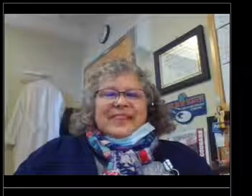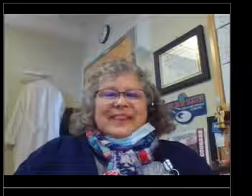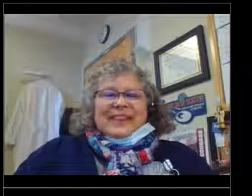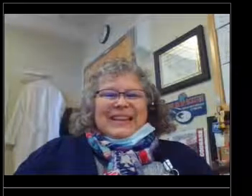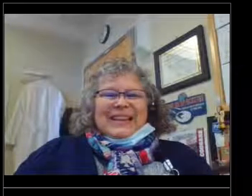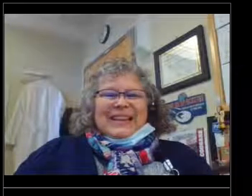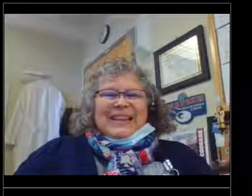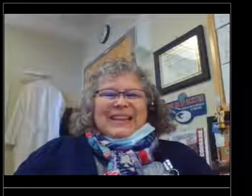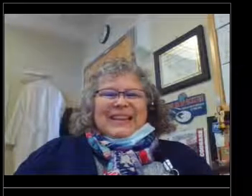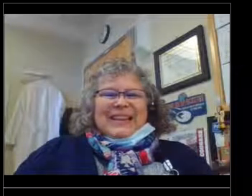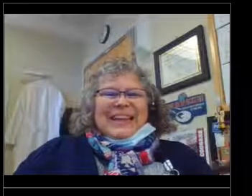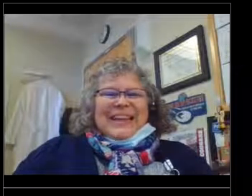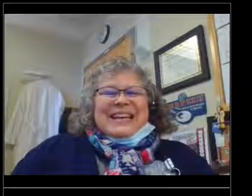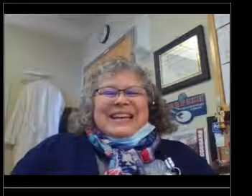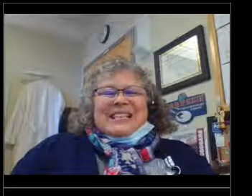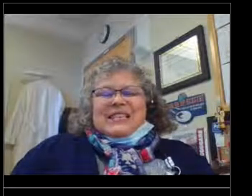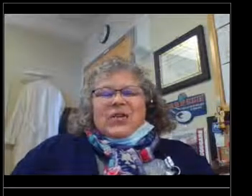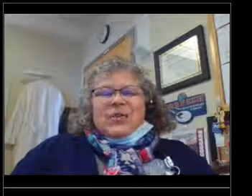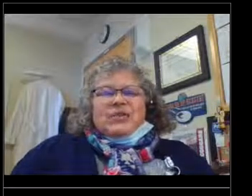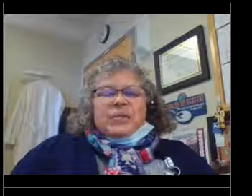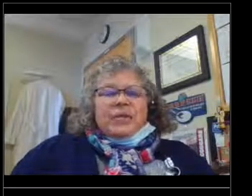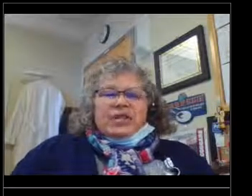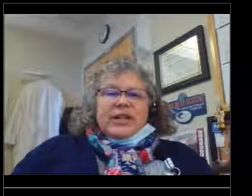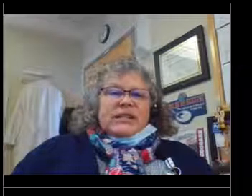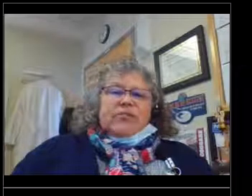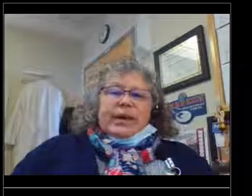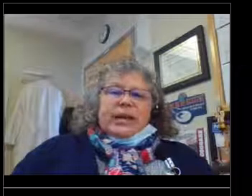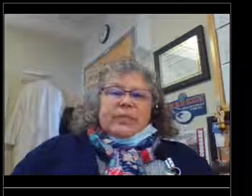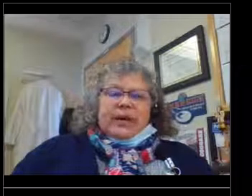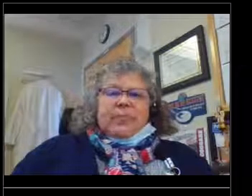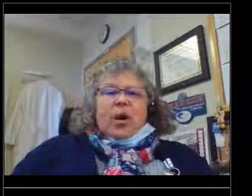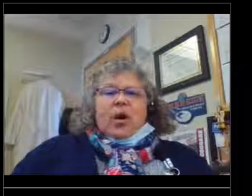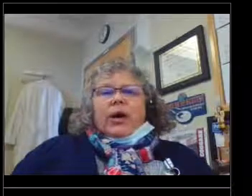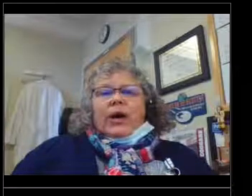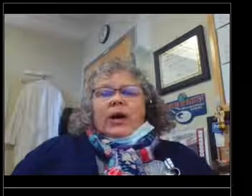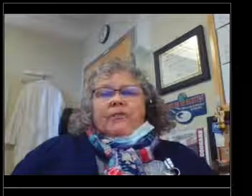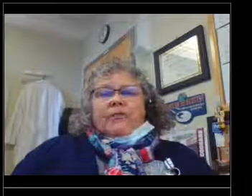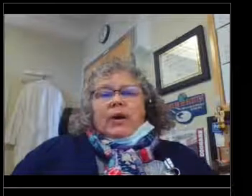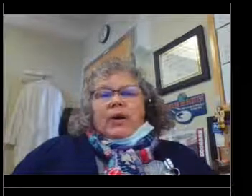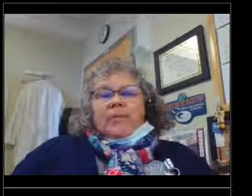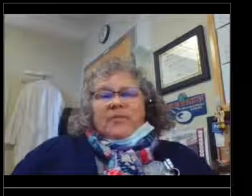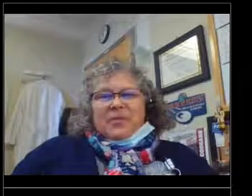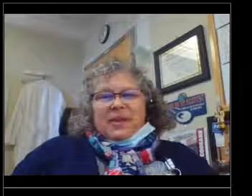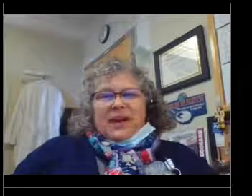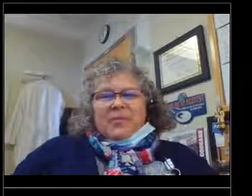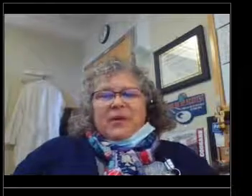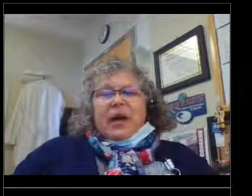more about this with Teresa. So supervision is a really big part of